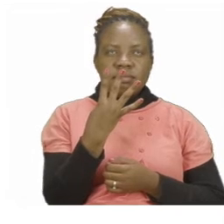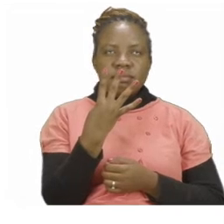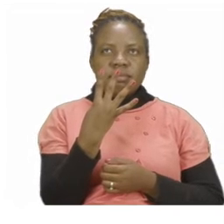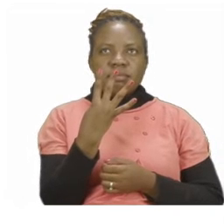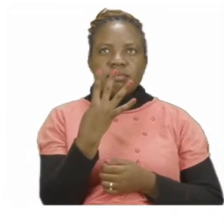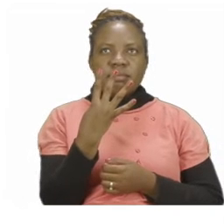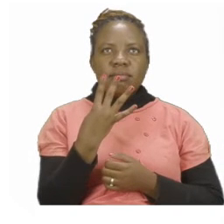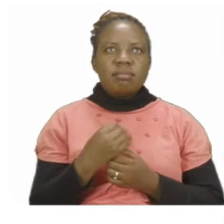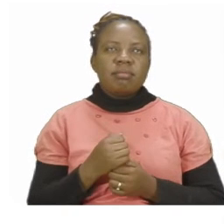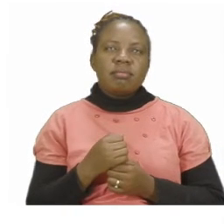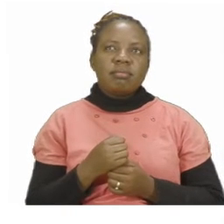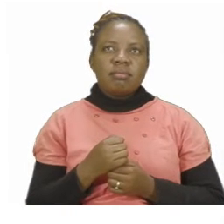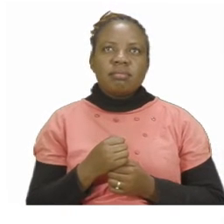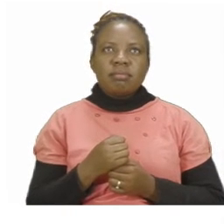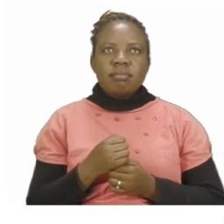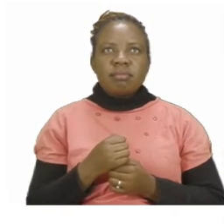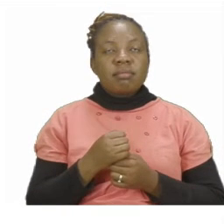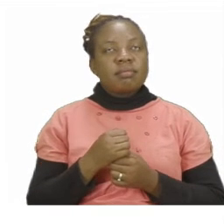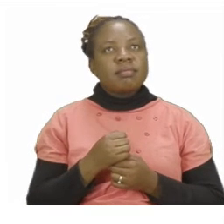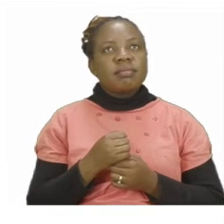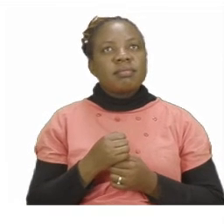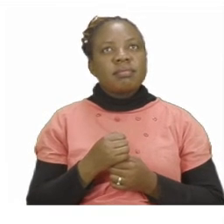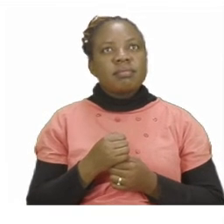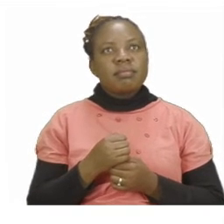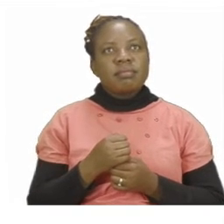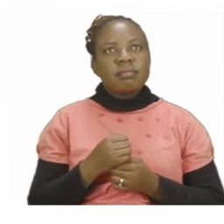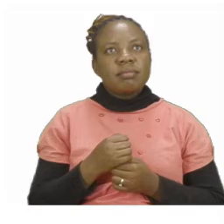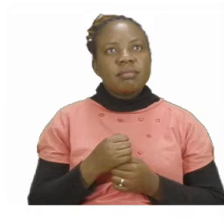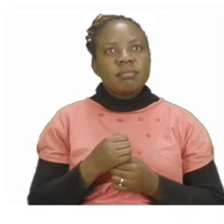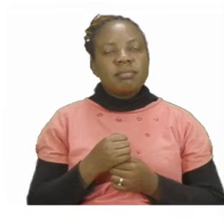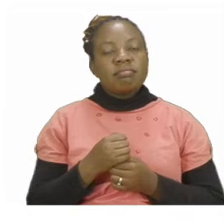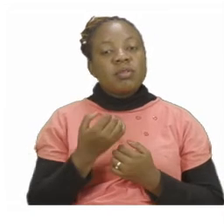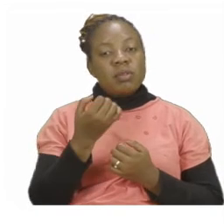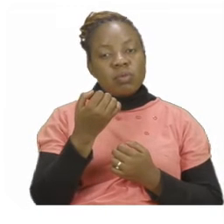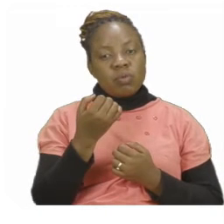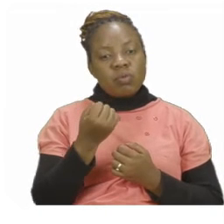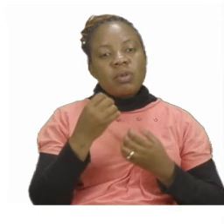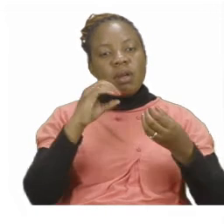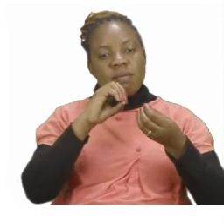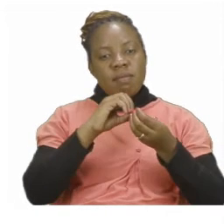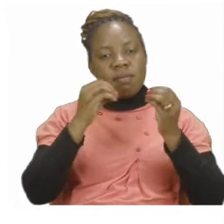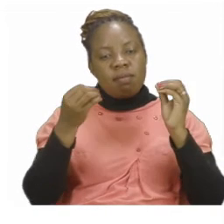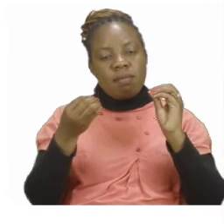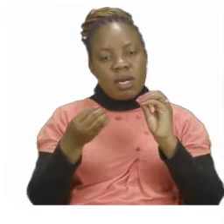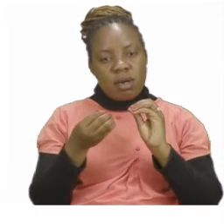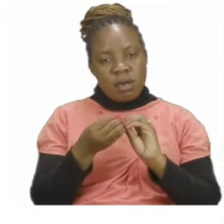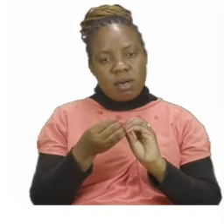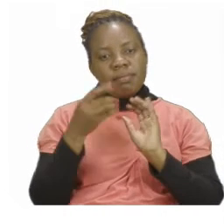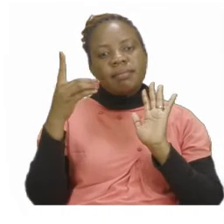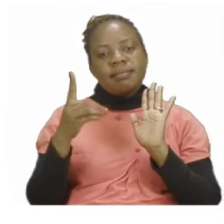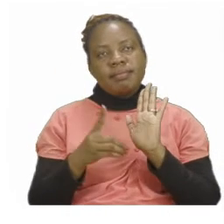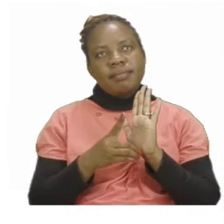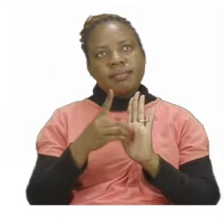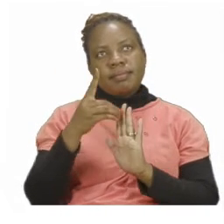are going to do number concept development. Number 1 says